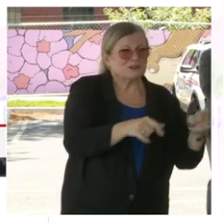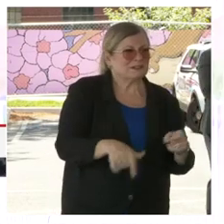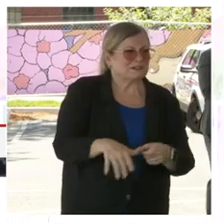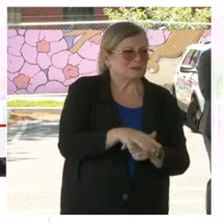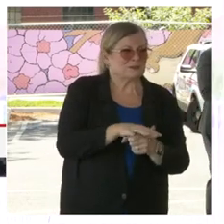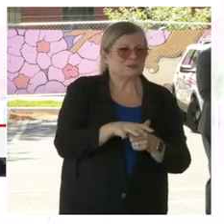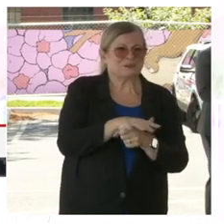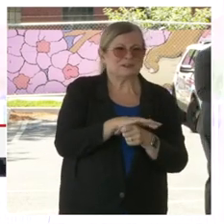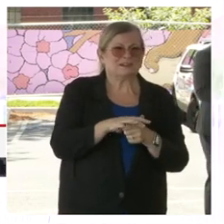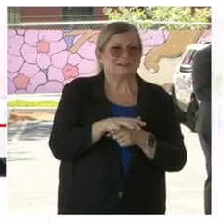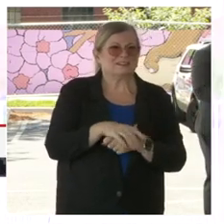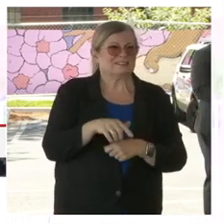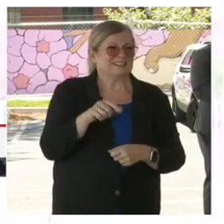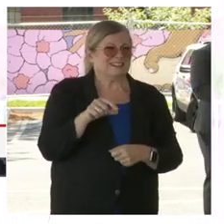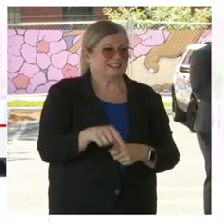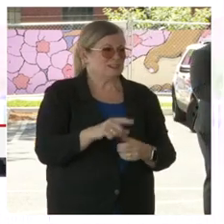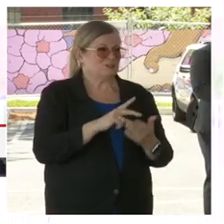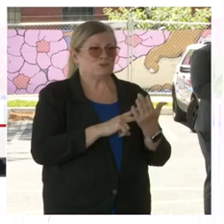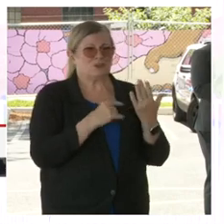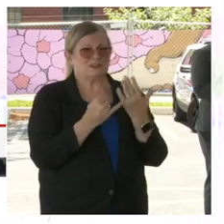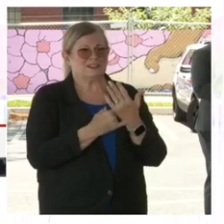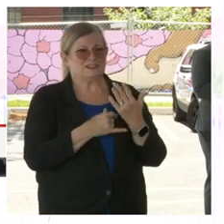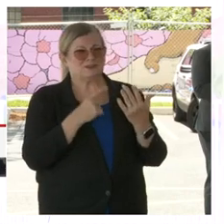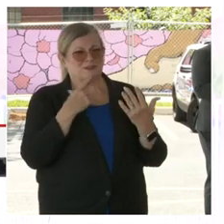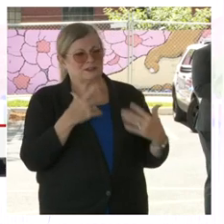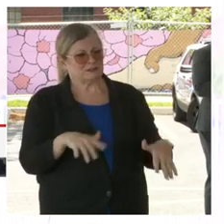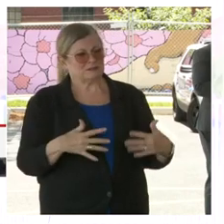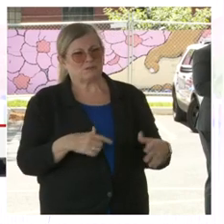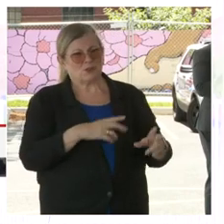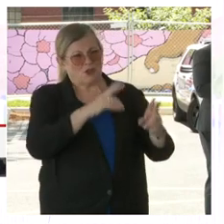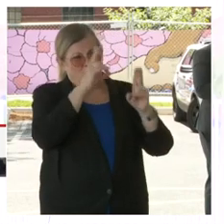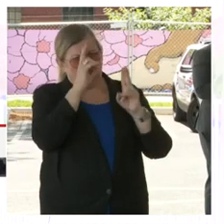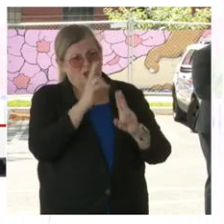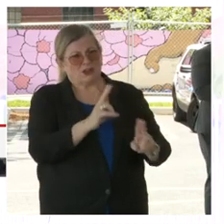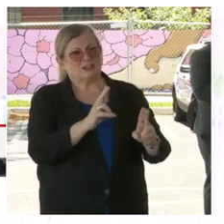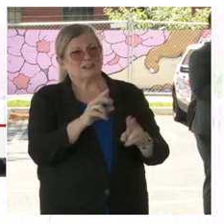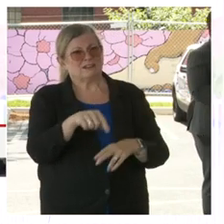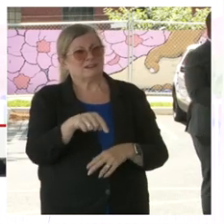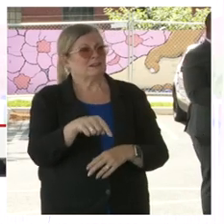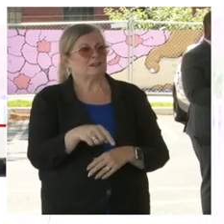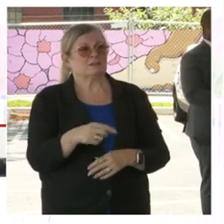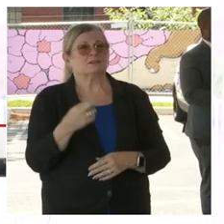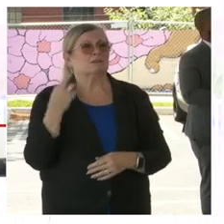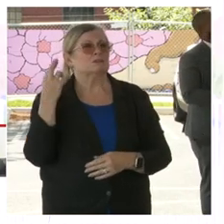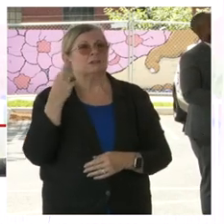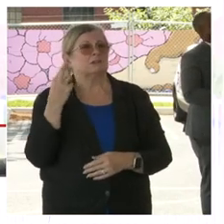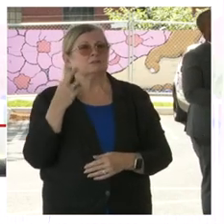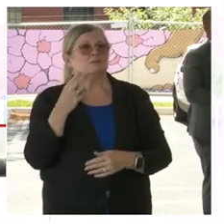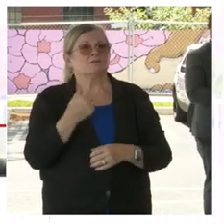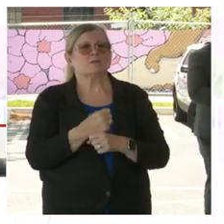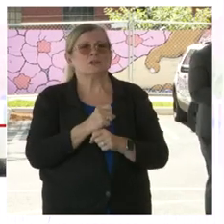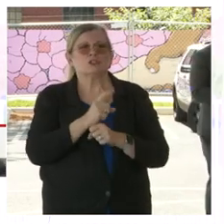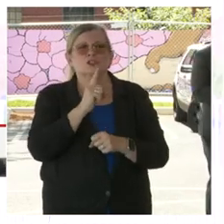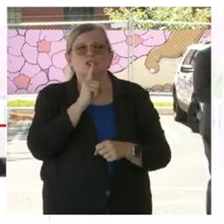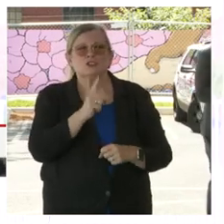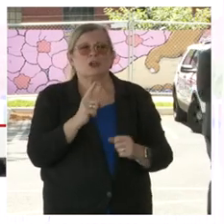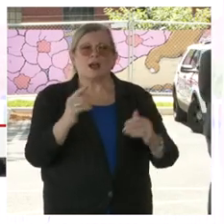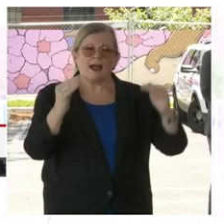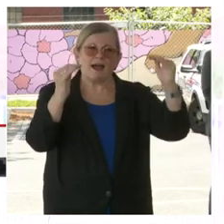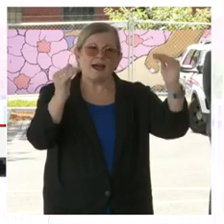very reason we at the Emerson Collective are honored to be involved, is to strive for the highest standards in community